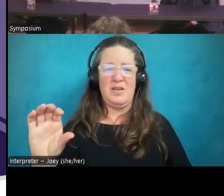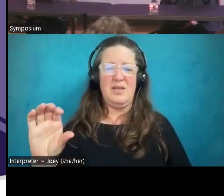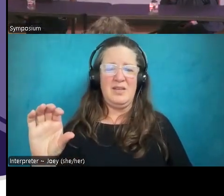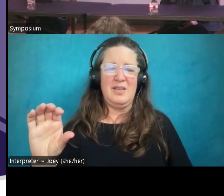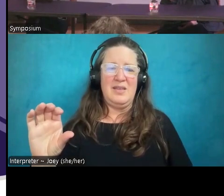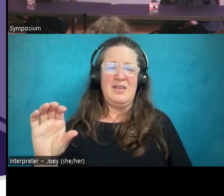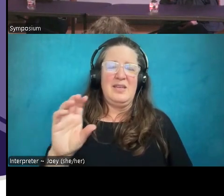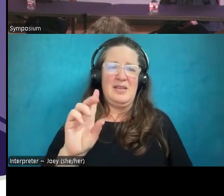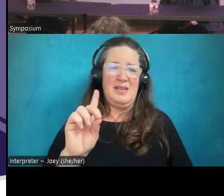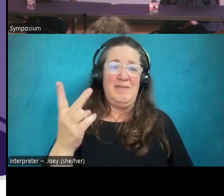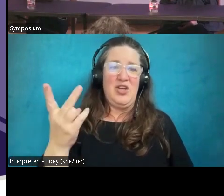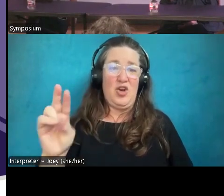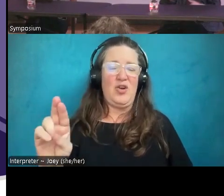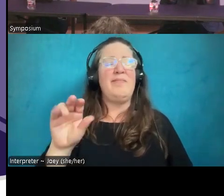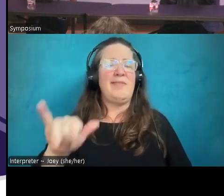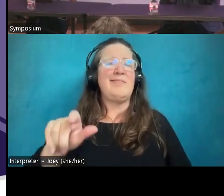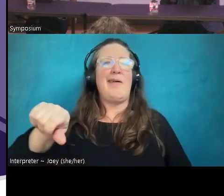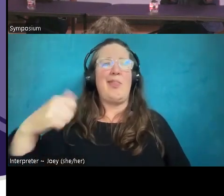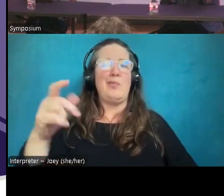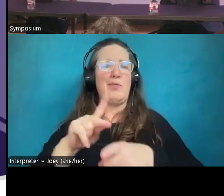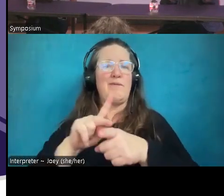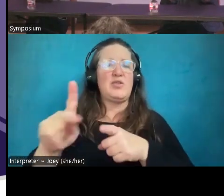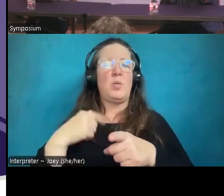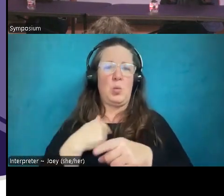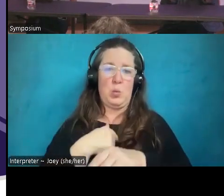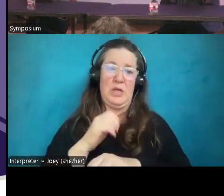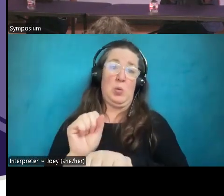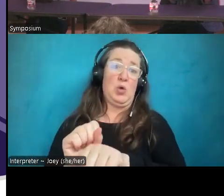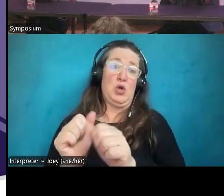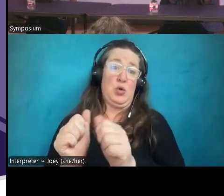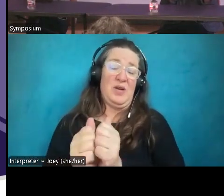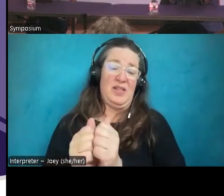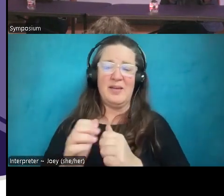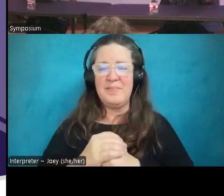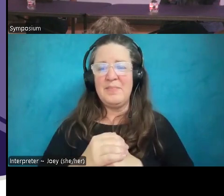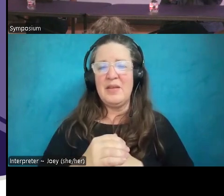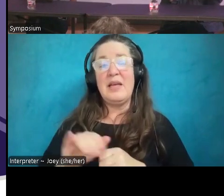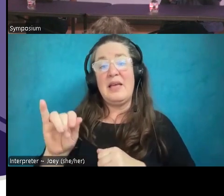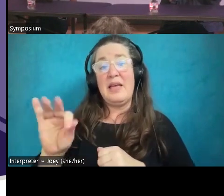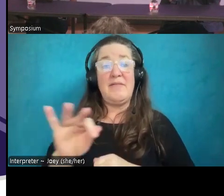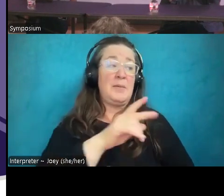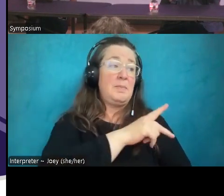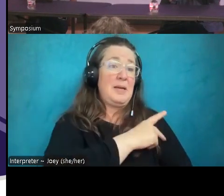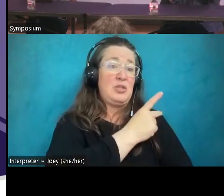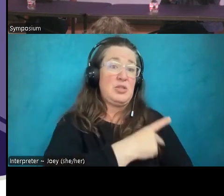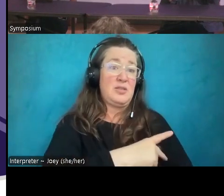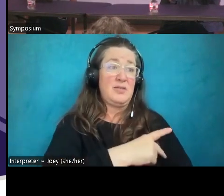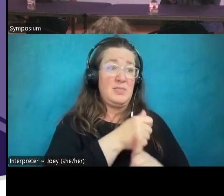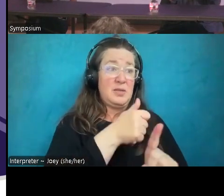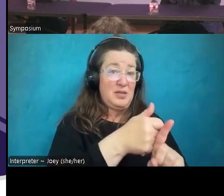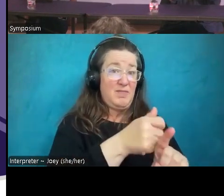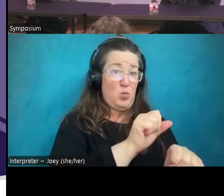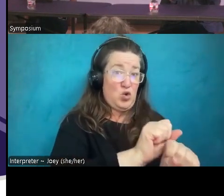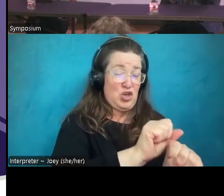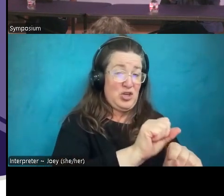professional that we work with. So if my patients are working, I usually try to pull the vocational